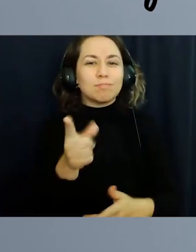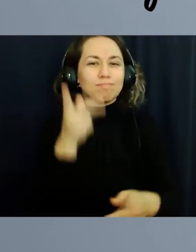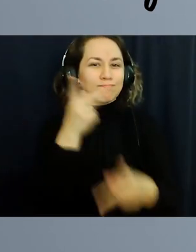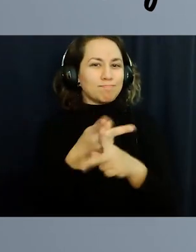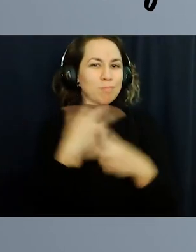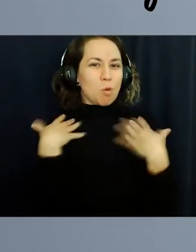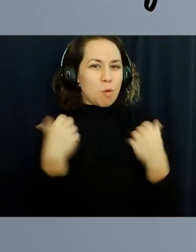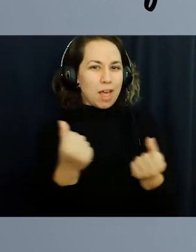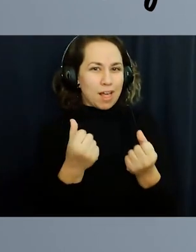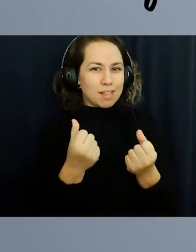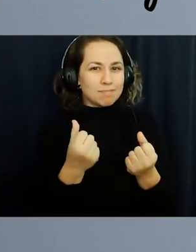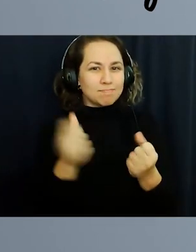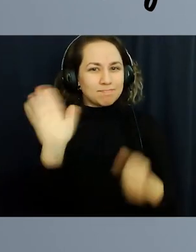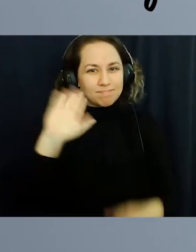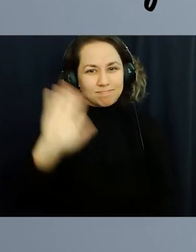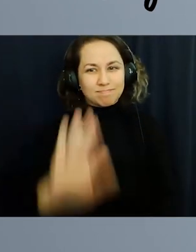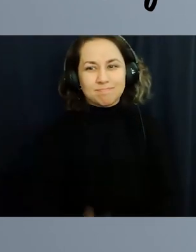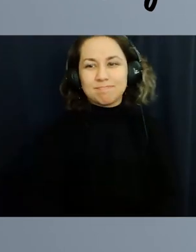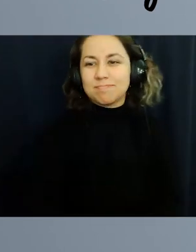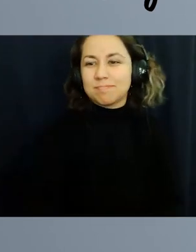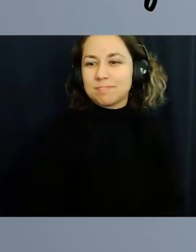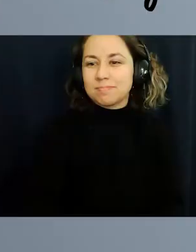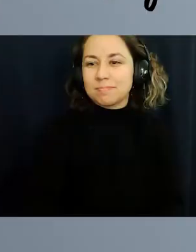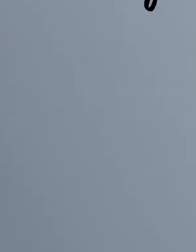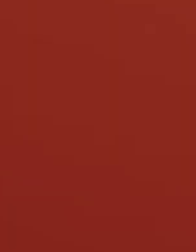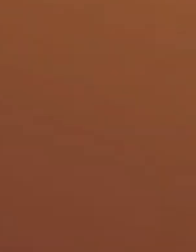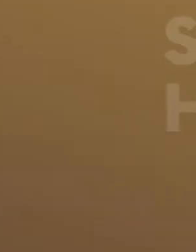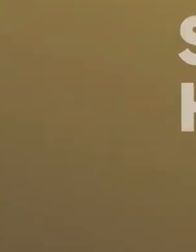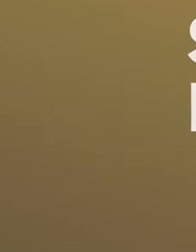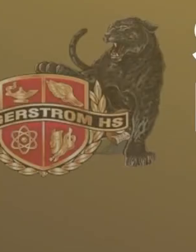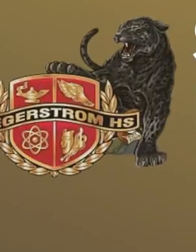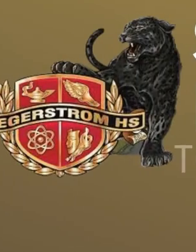all of you and stay well. Bye.